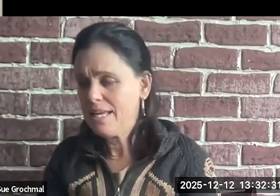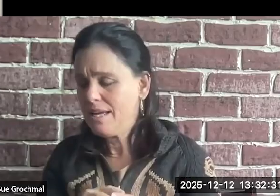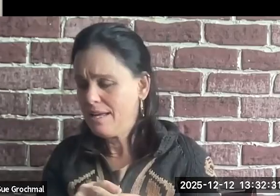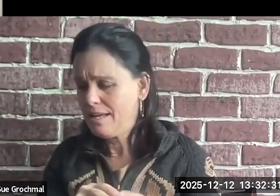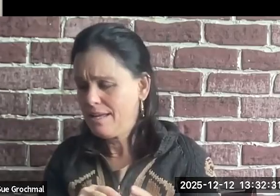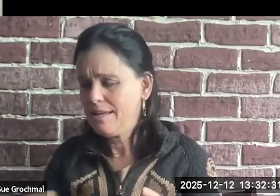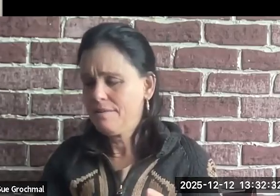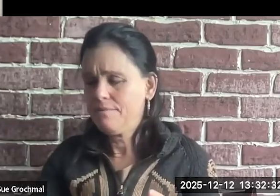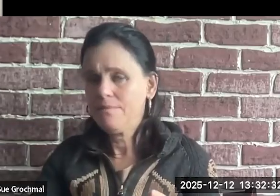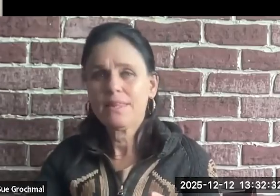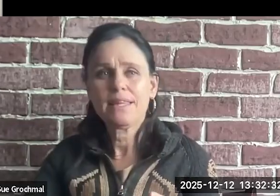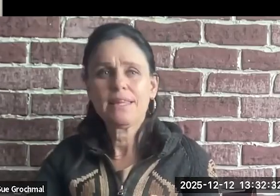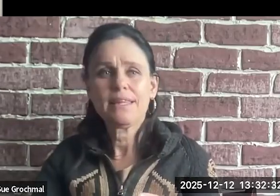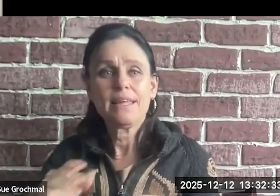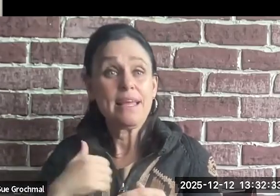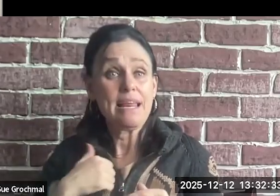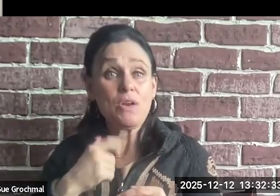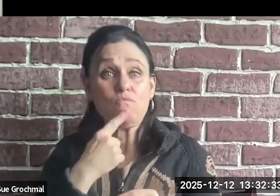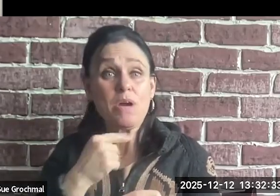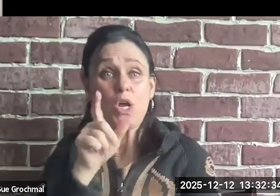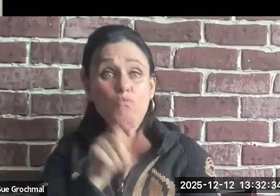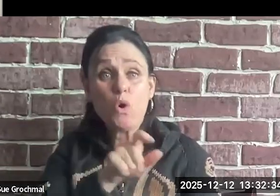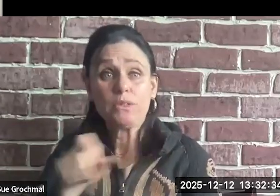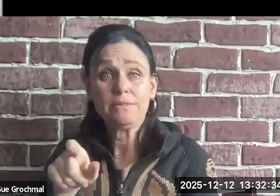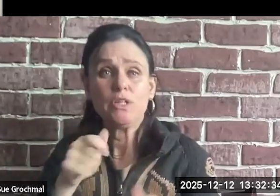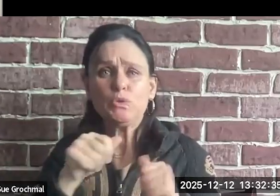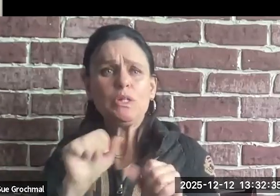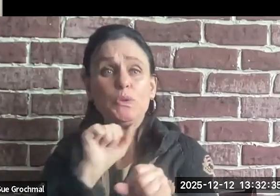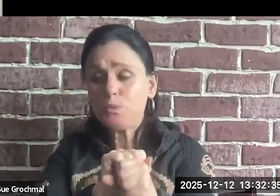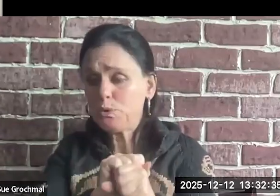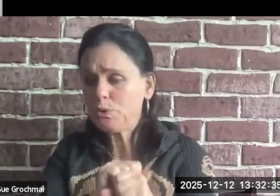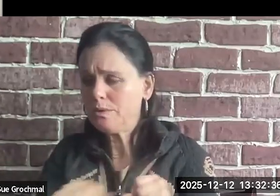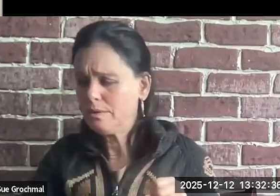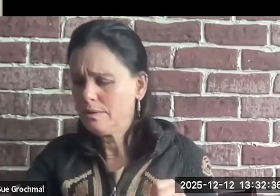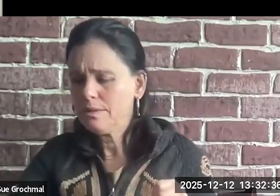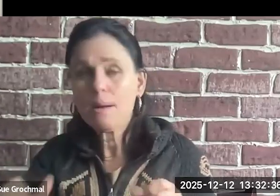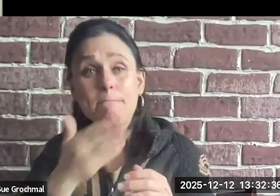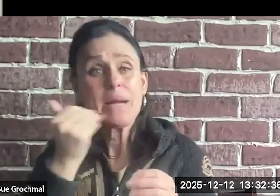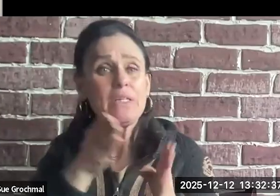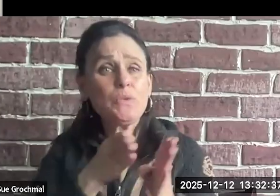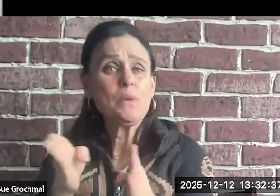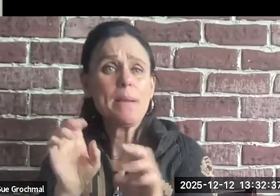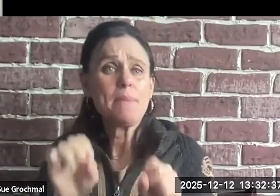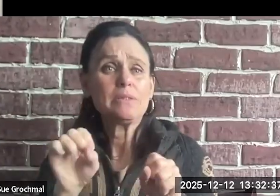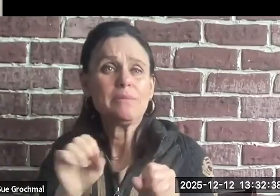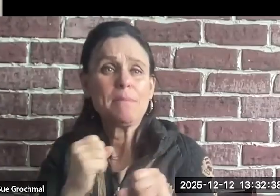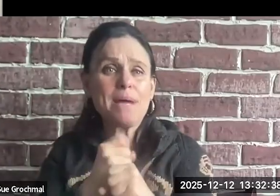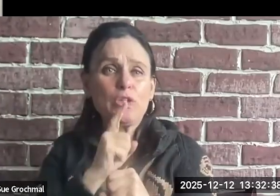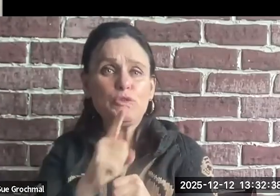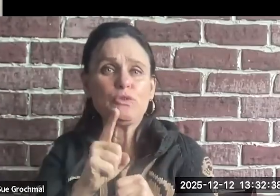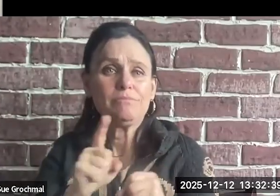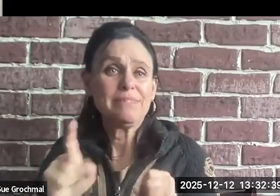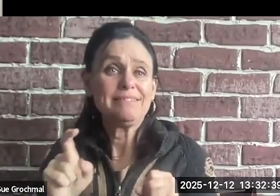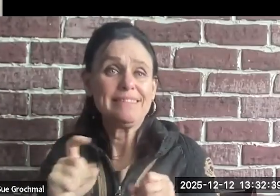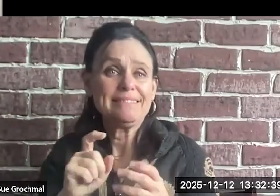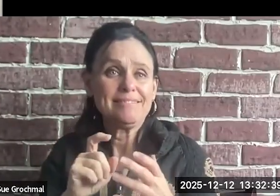the Canadian Red Cross, really do try to work in the best way possible to ensure that we are meeting the